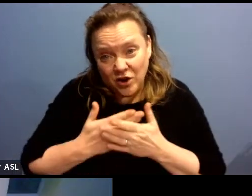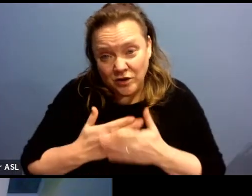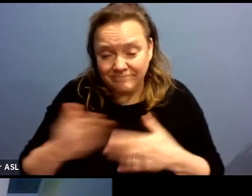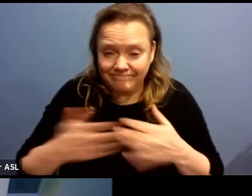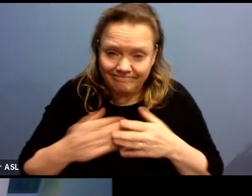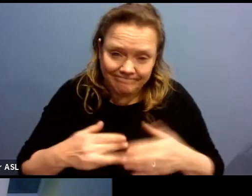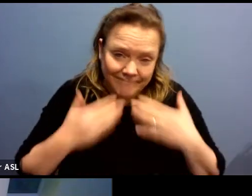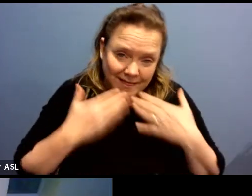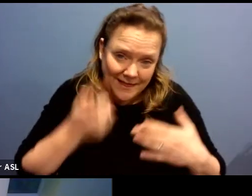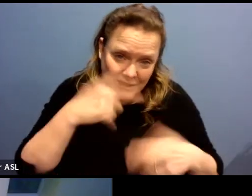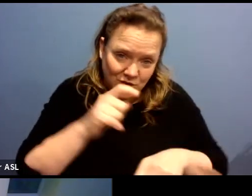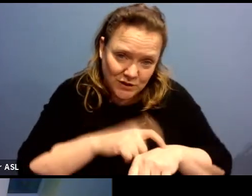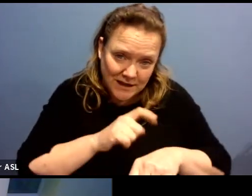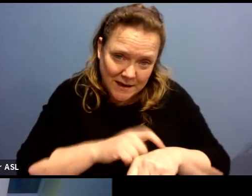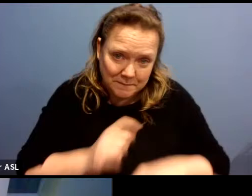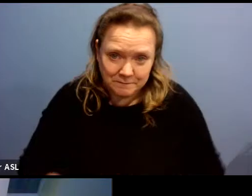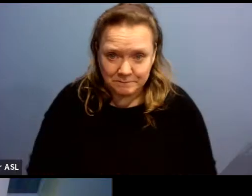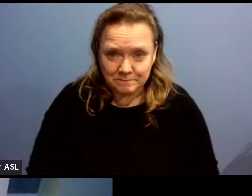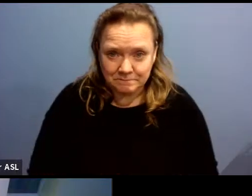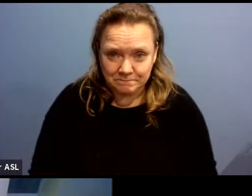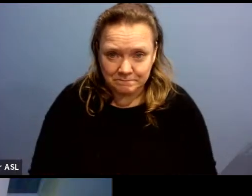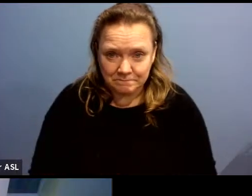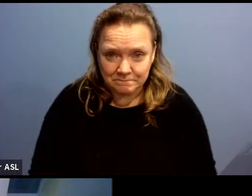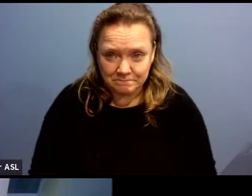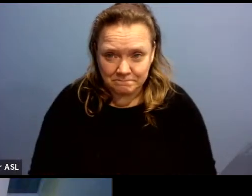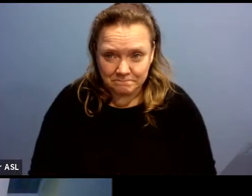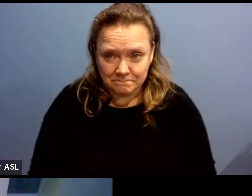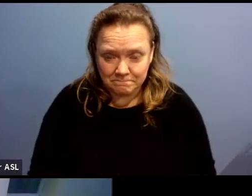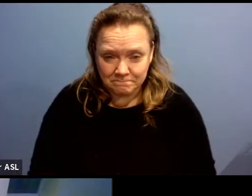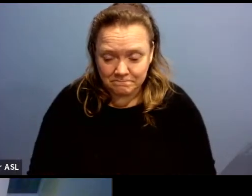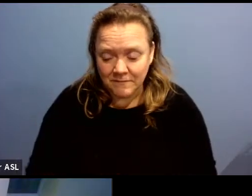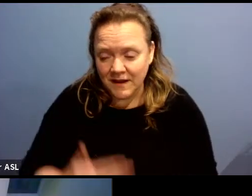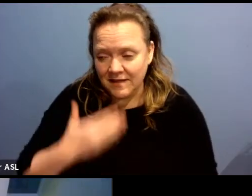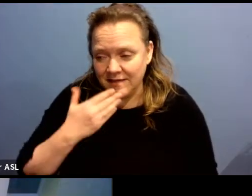time. Thank you. Thank you very much for your comments.